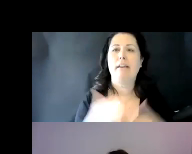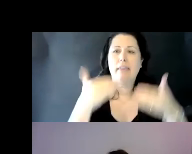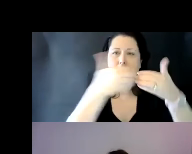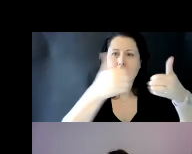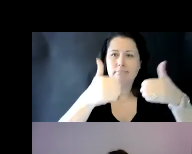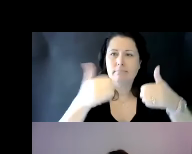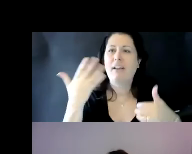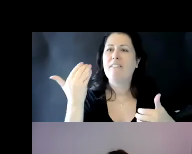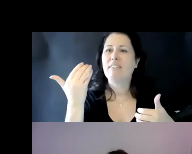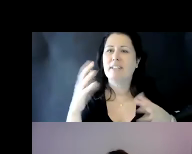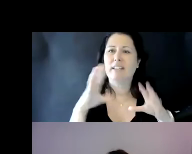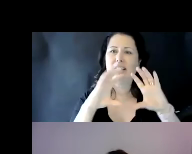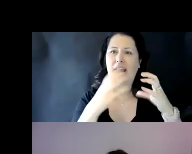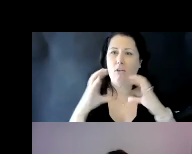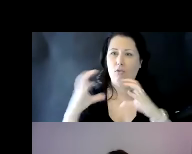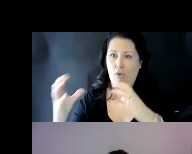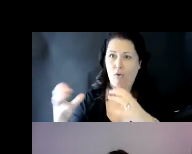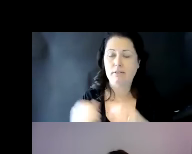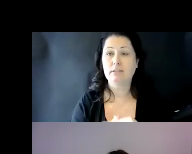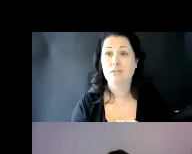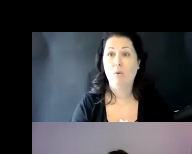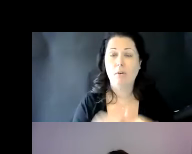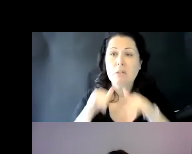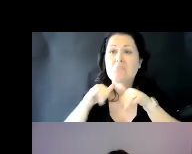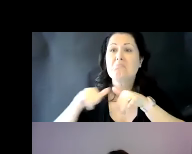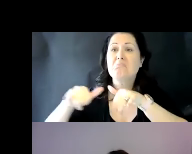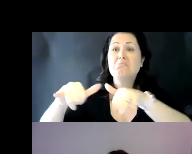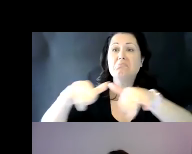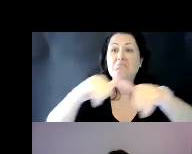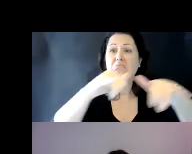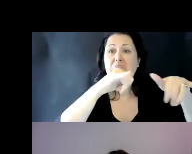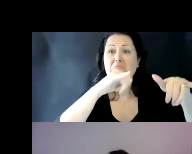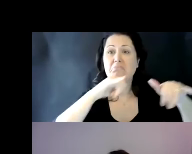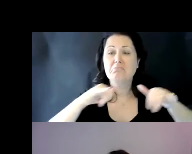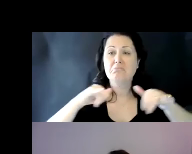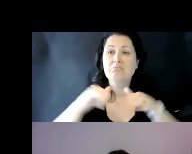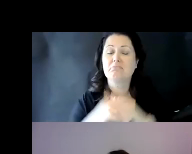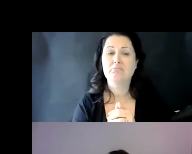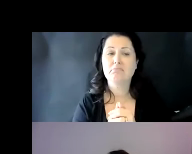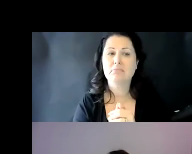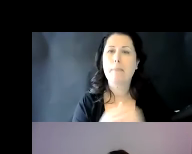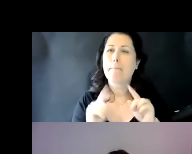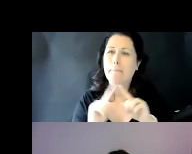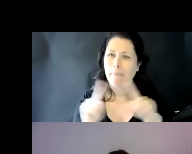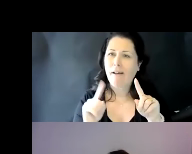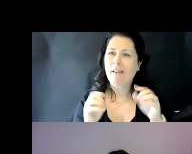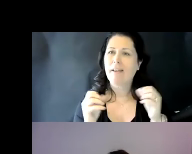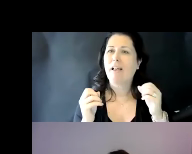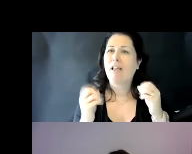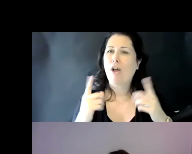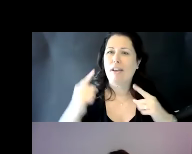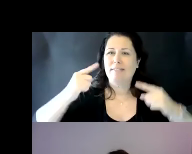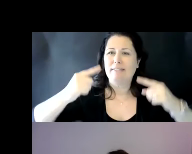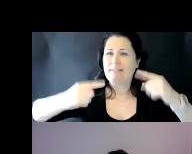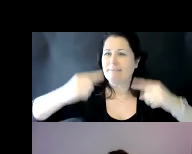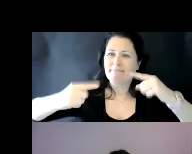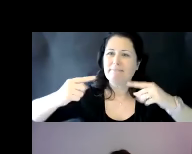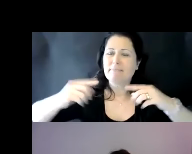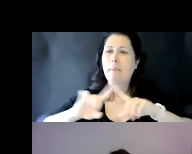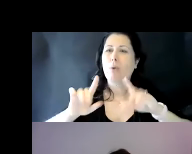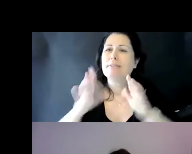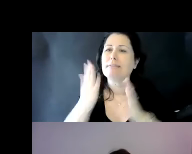or areas. There was quite a lot of consistency across the broad areas, but there was quite a lot of disagreement on particular indicators, with some